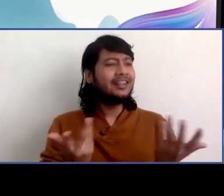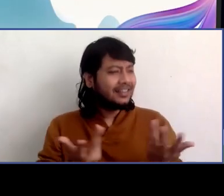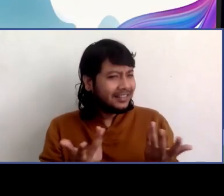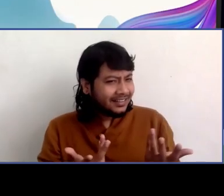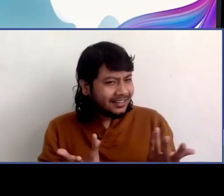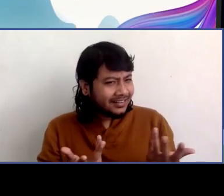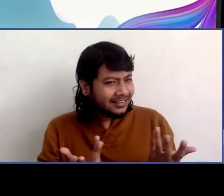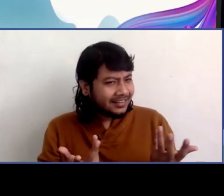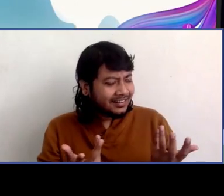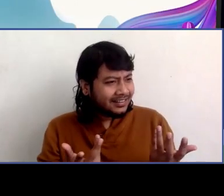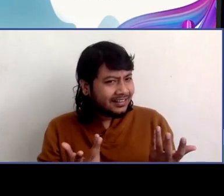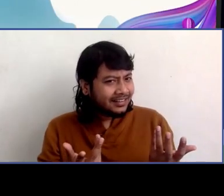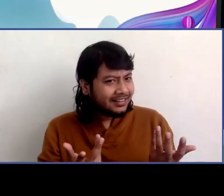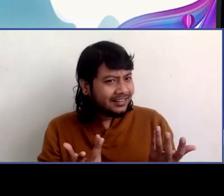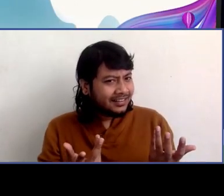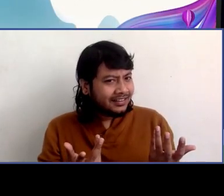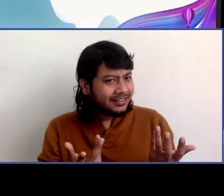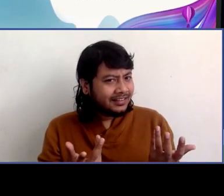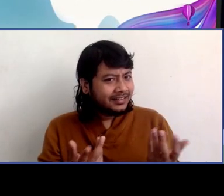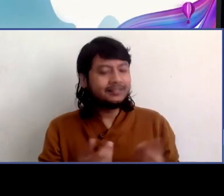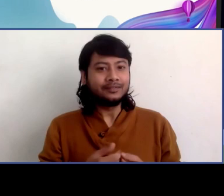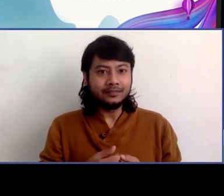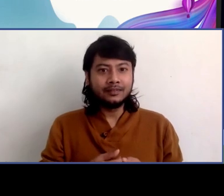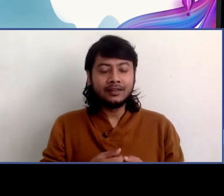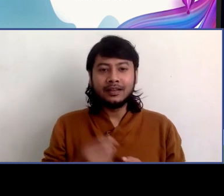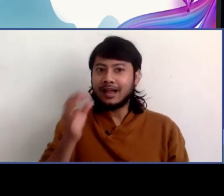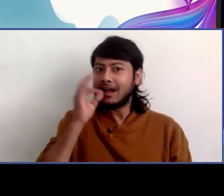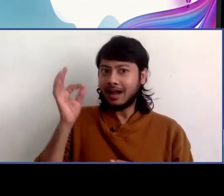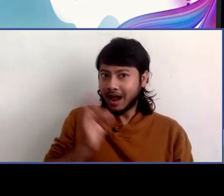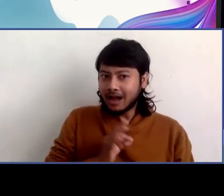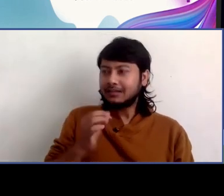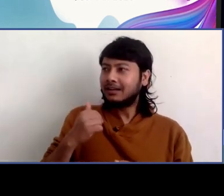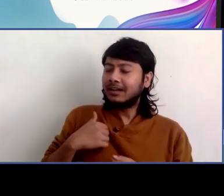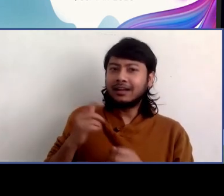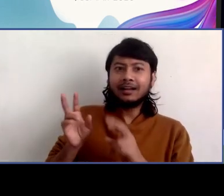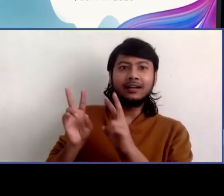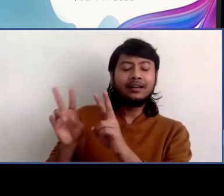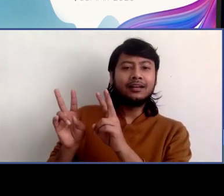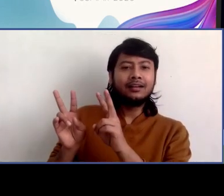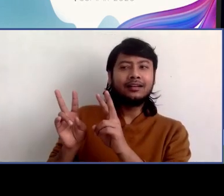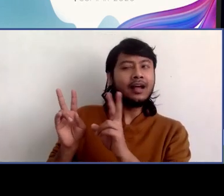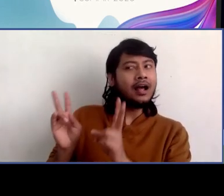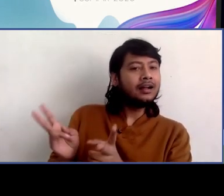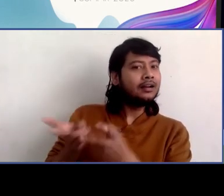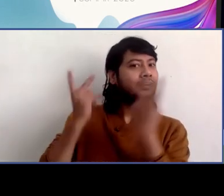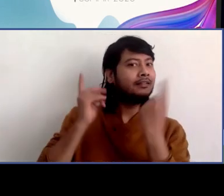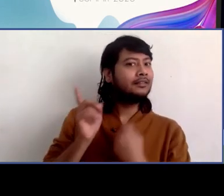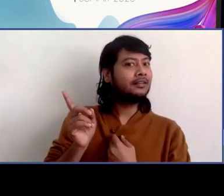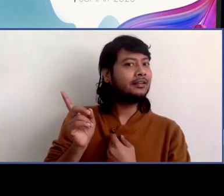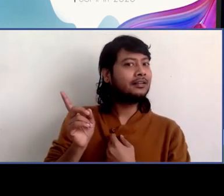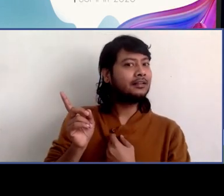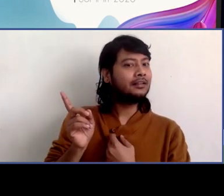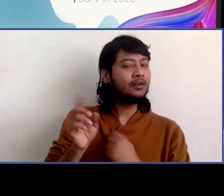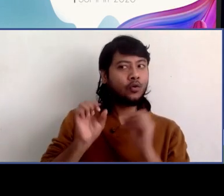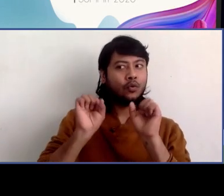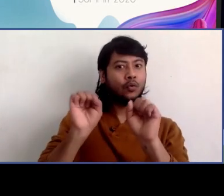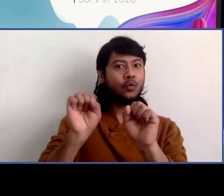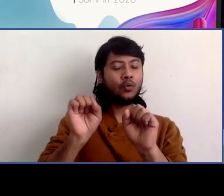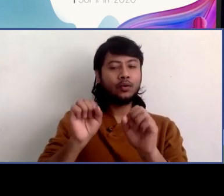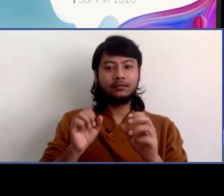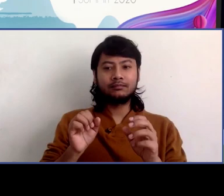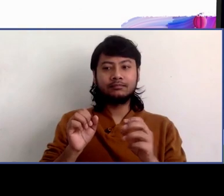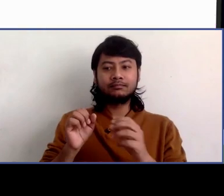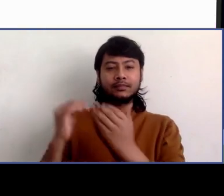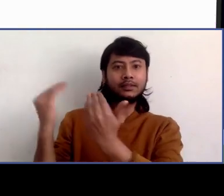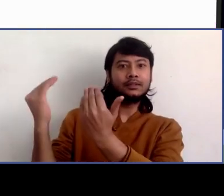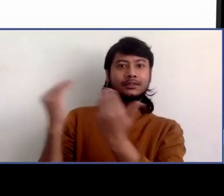question she asked, but how she asked the question to me. And she asked me in a way that I slowly started